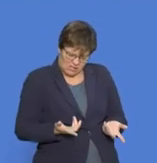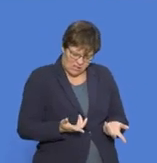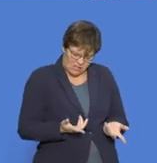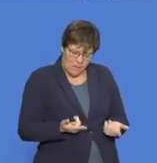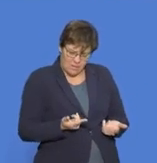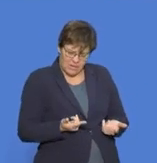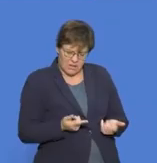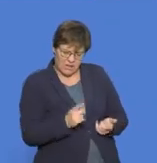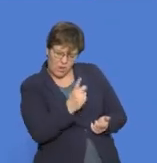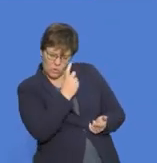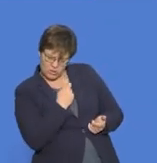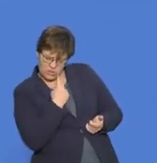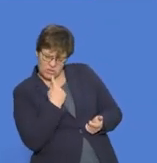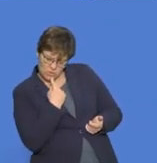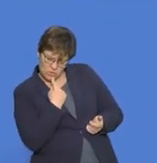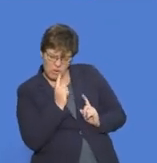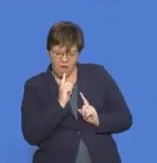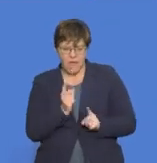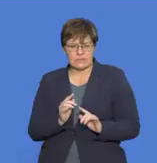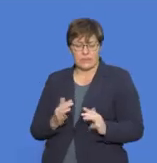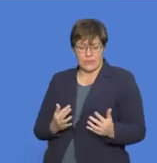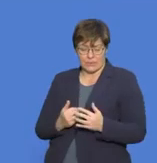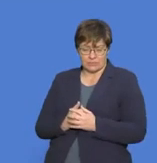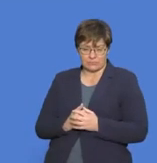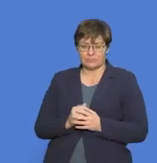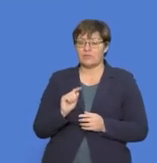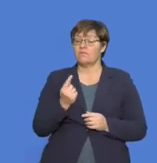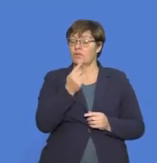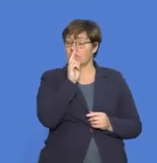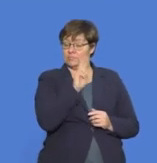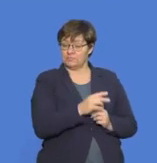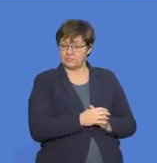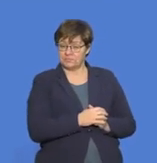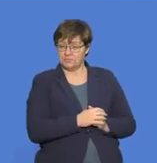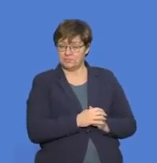how would you go about answering them? So first one is